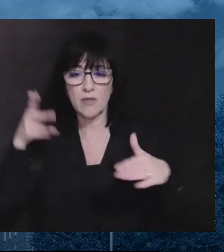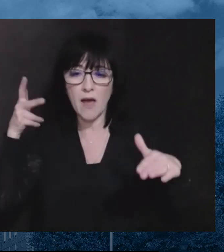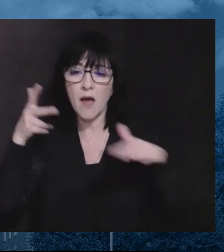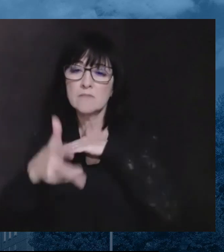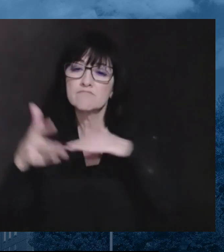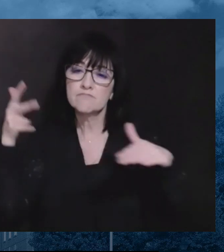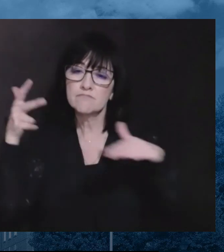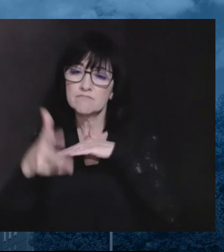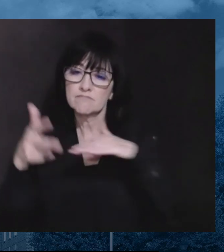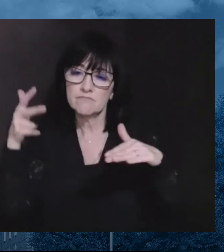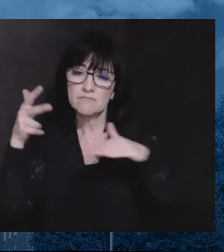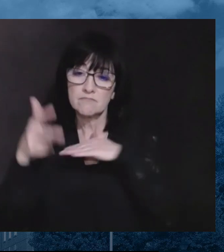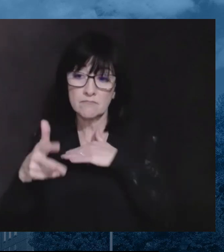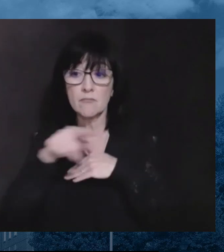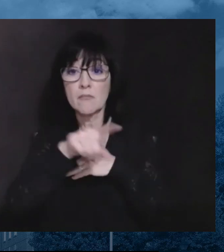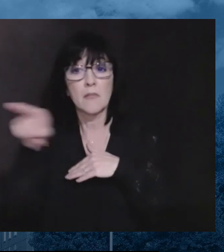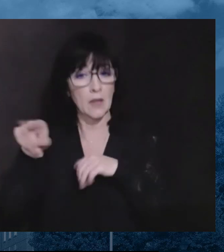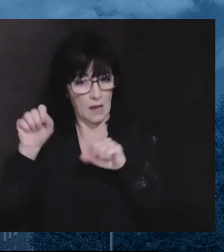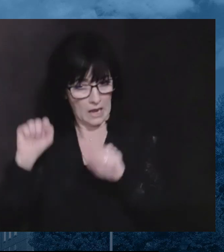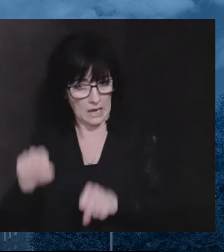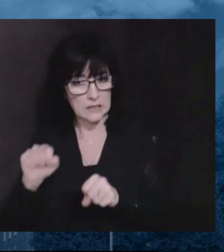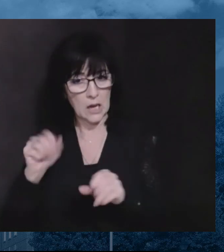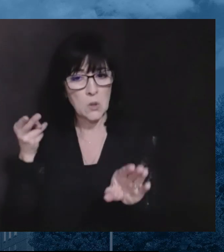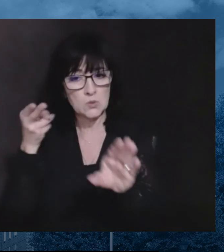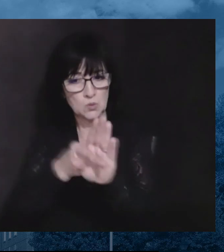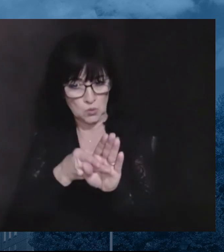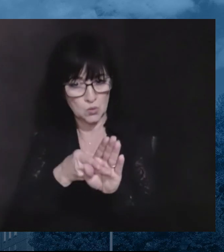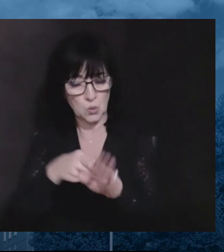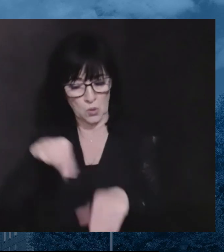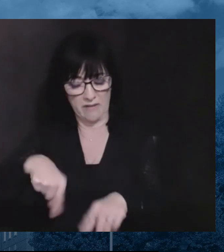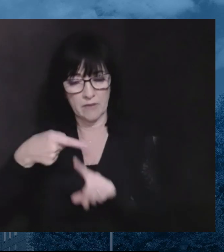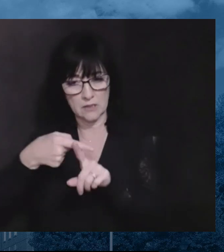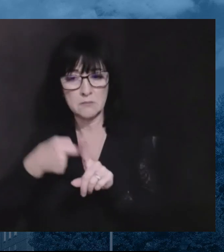those individuals to go to this month.